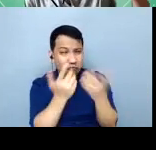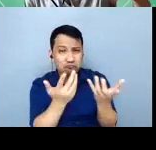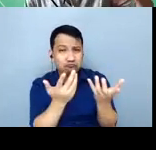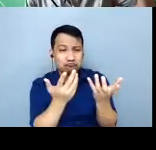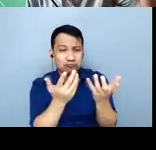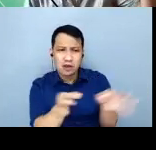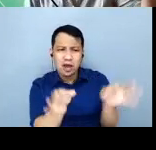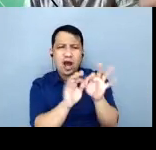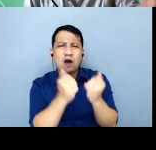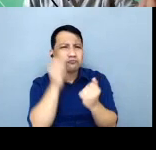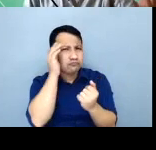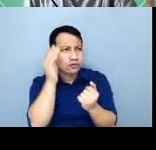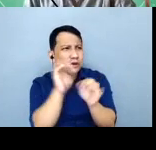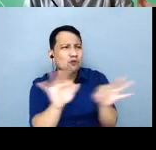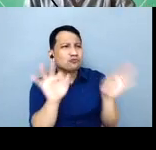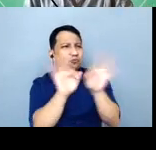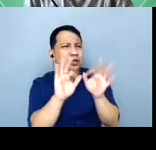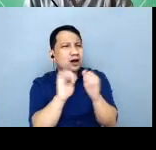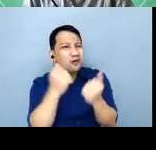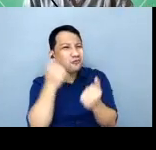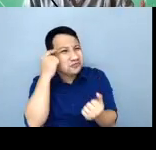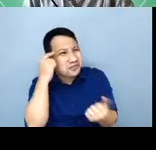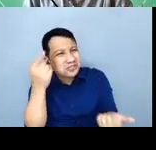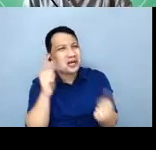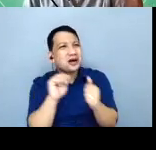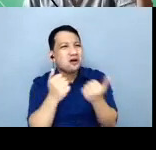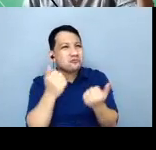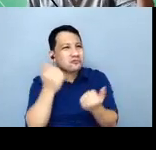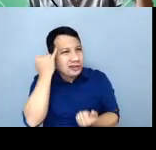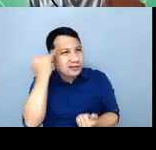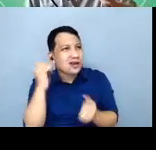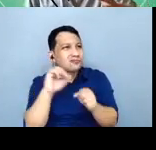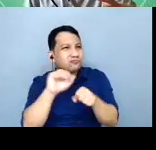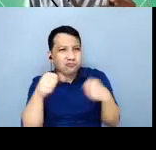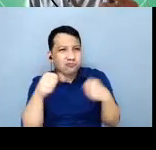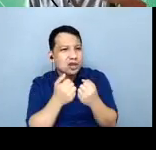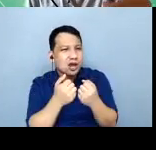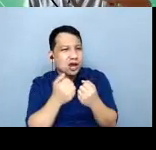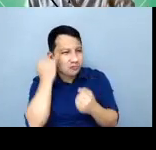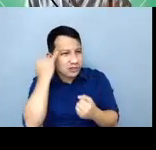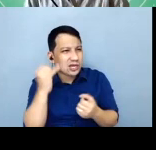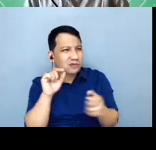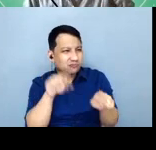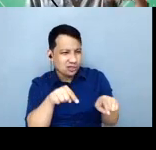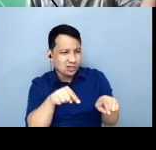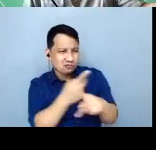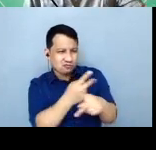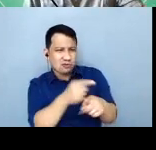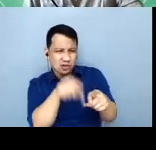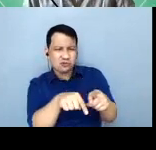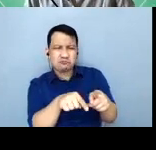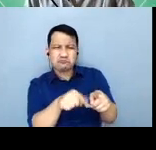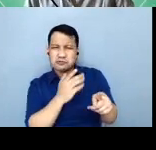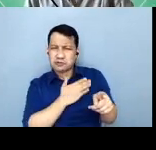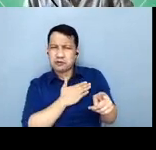important way of seeing how we can shape the way we think of ideas in a way that when I look at this product, is it something that I can sustain and continue